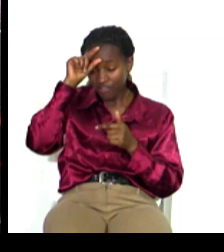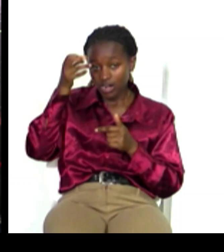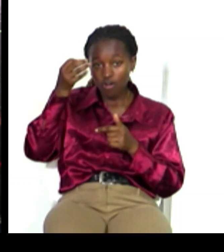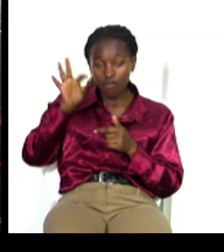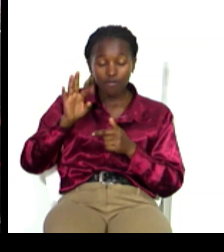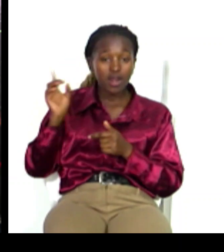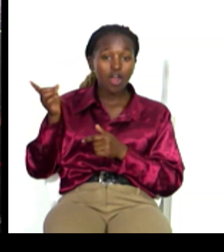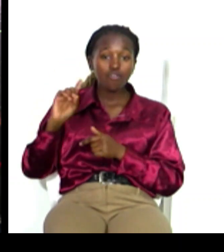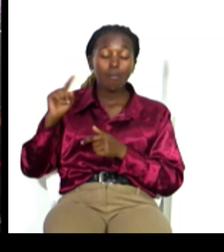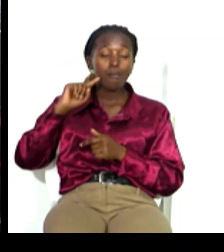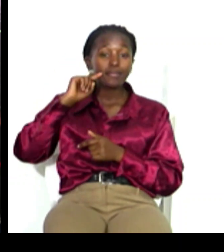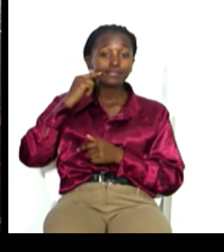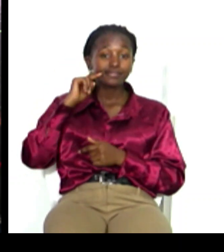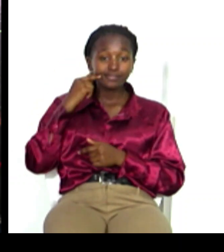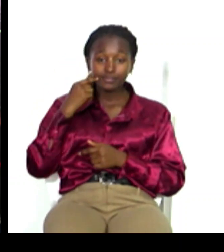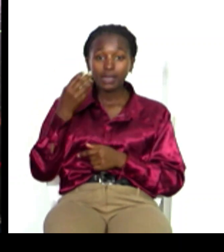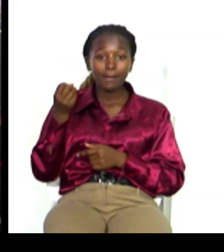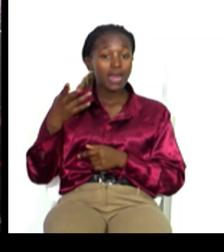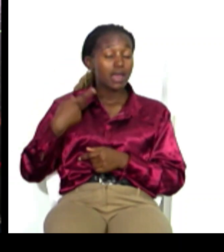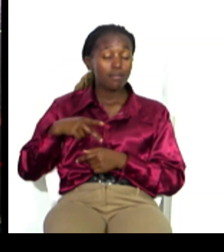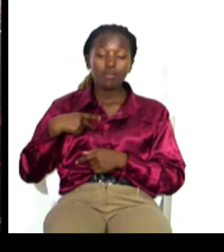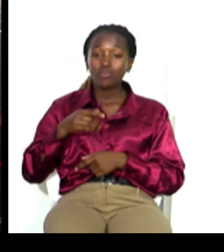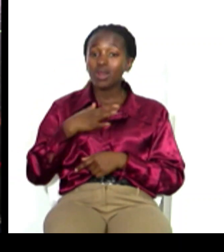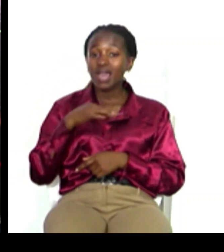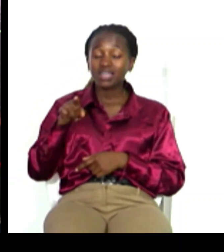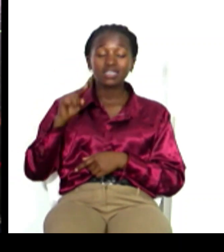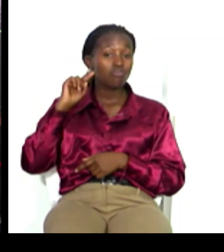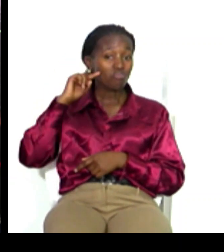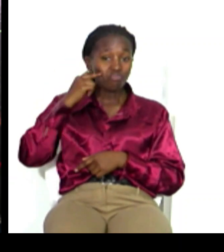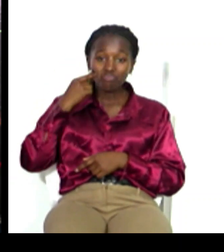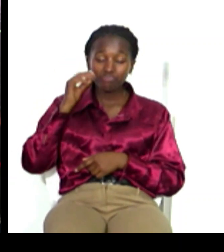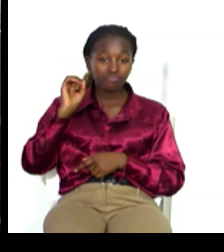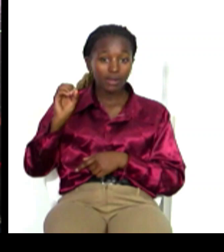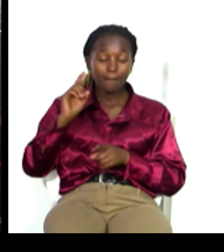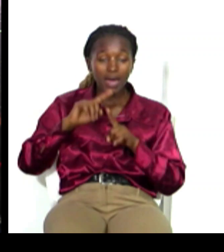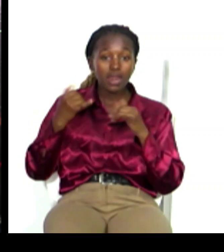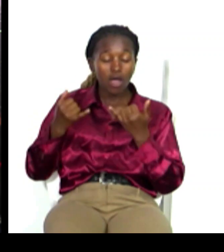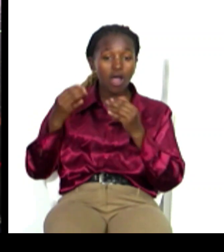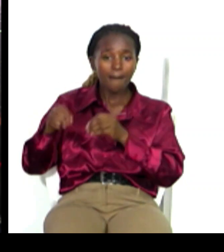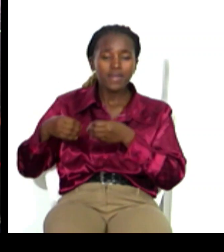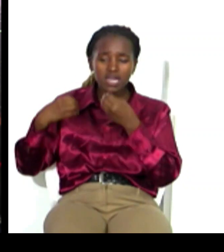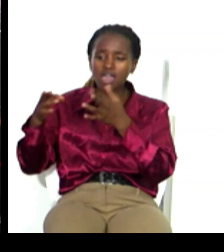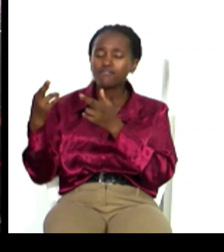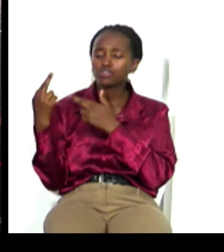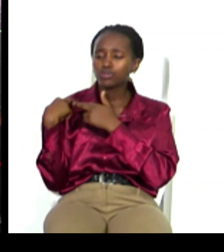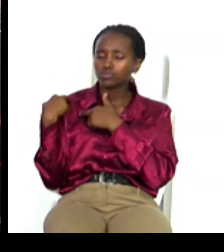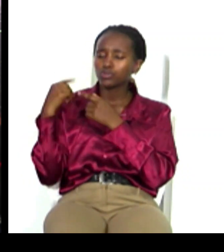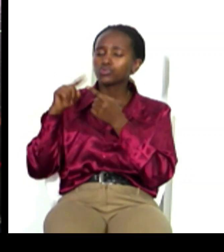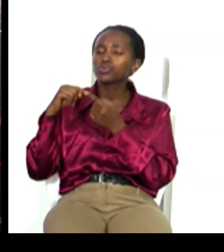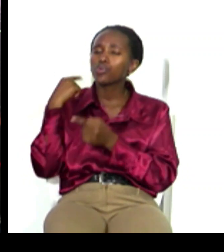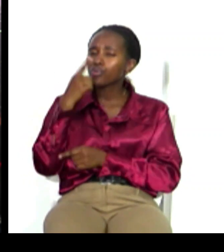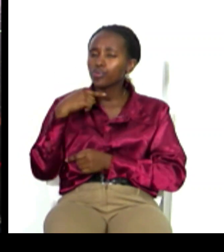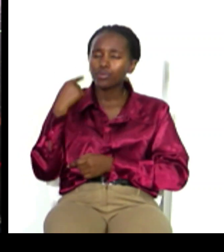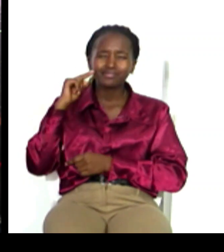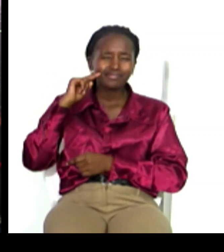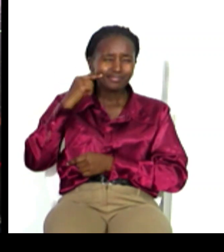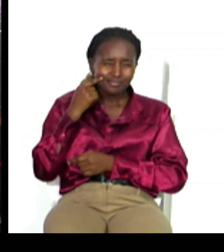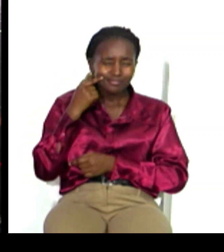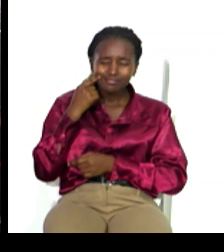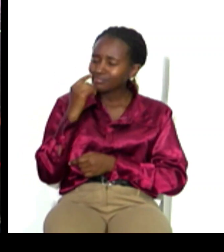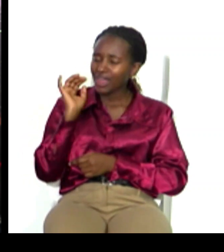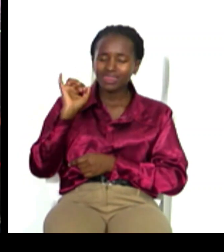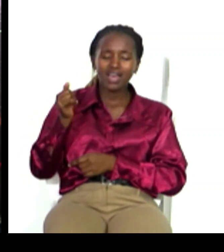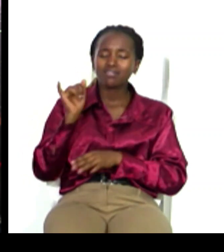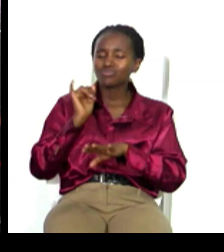Watu wengi wanamkashifu sana. To see that Raila alisema that ametoka kwa active politics, was